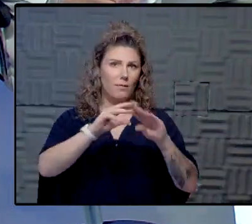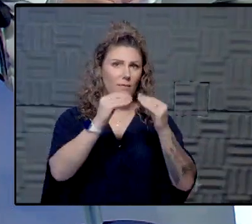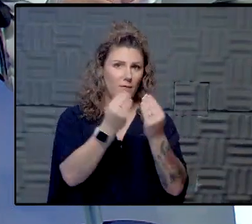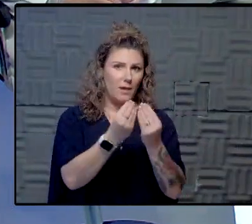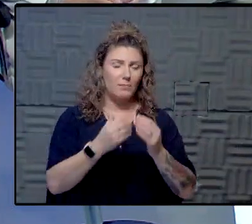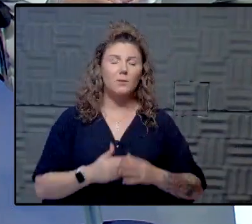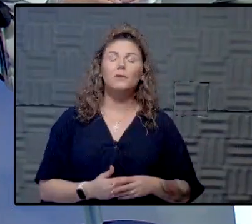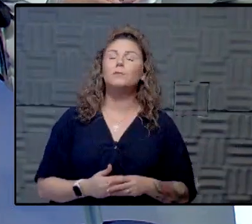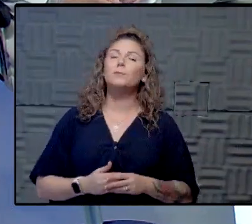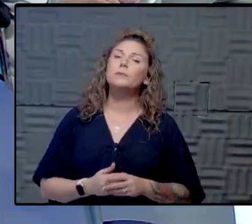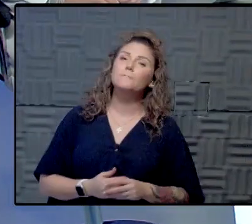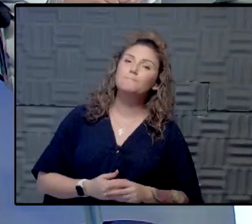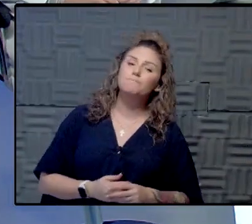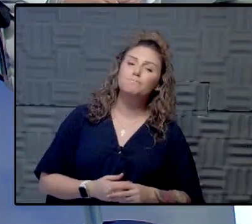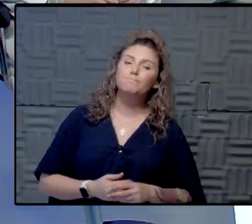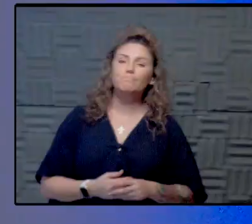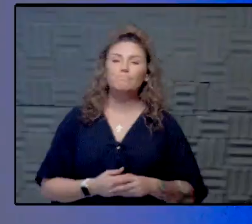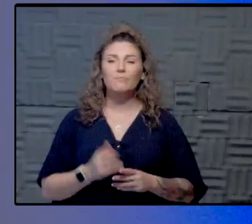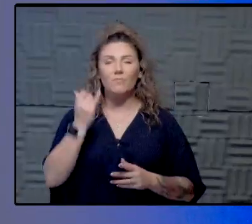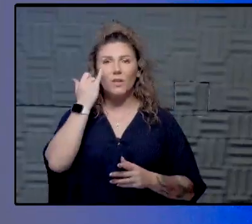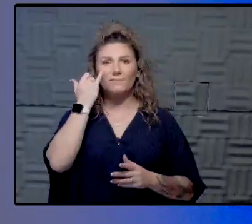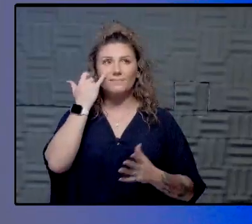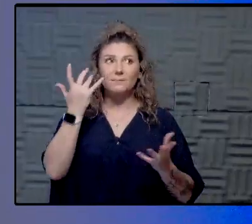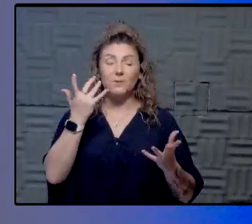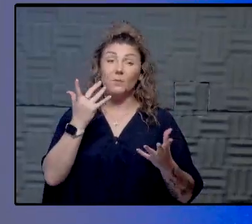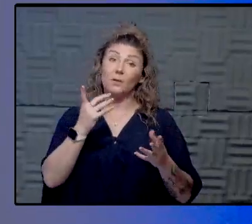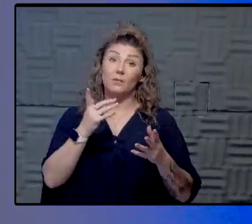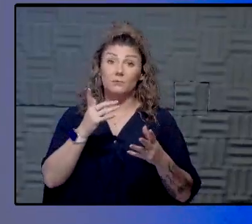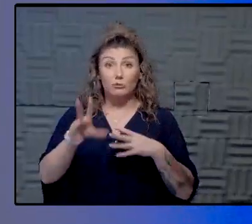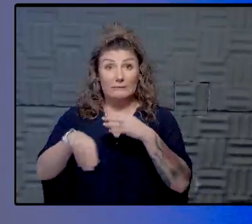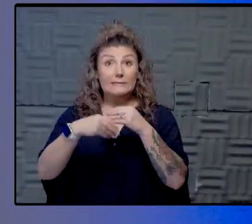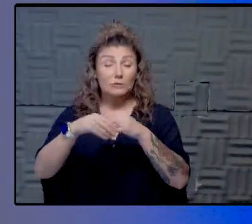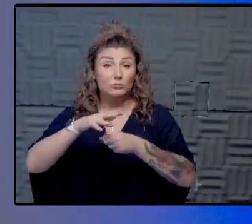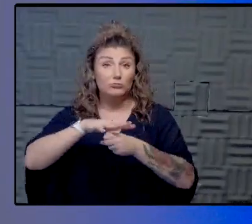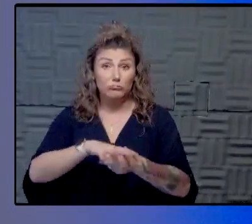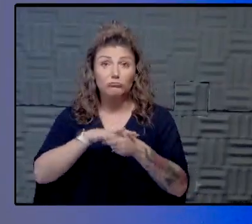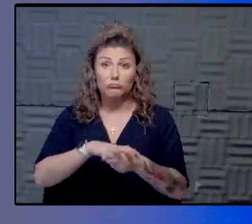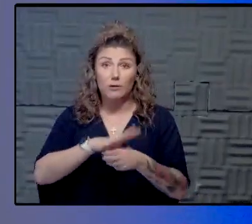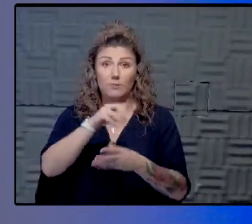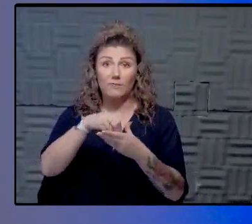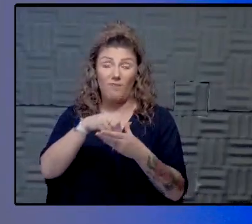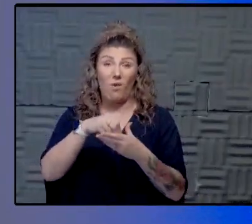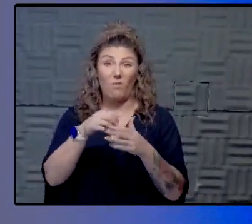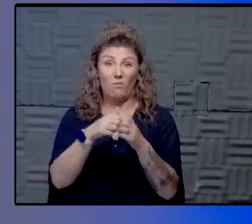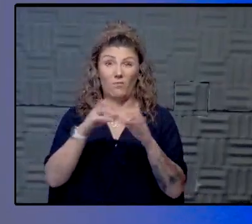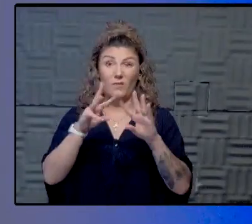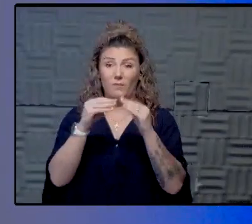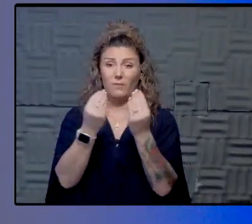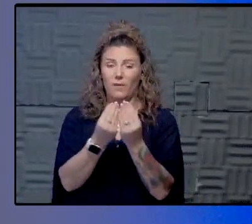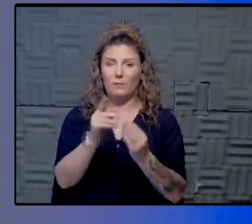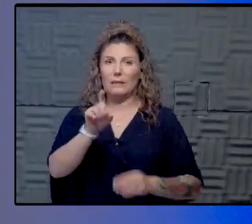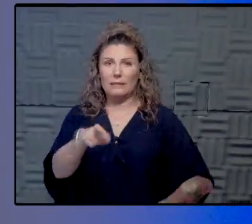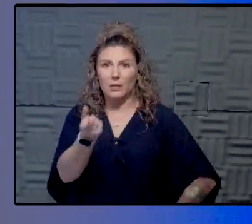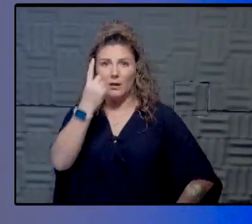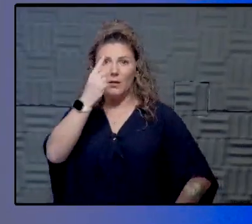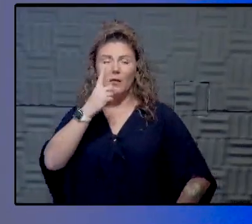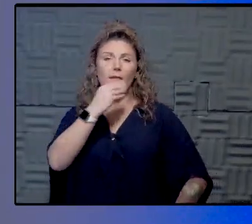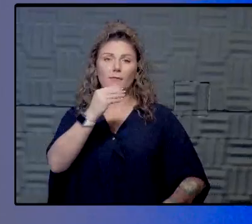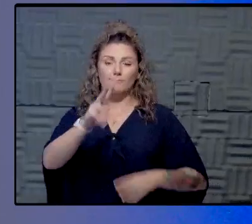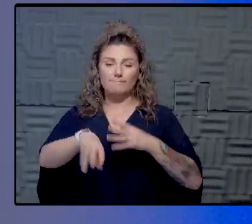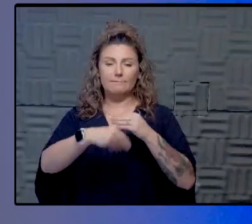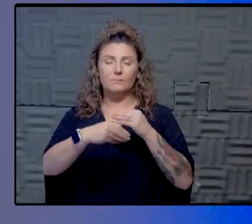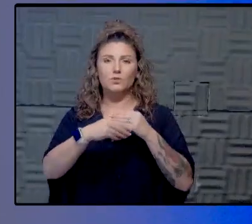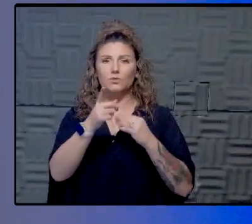Well, to the extent that there's additional stressors in the family, I think that that's something to take note of and conveys additional